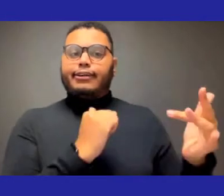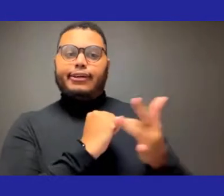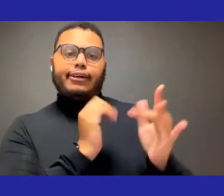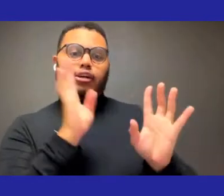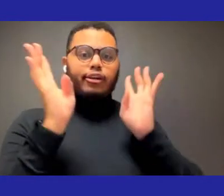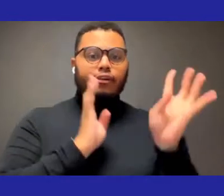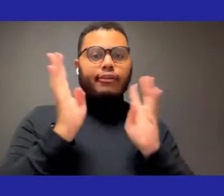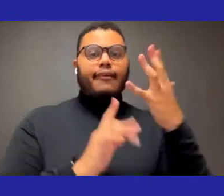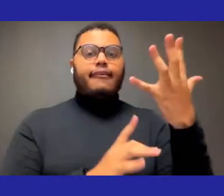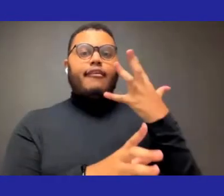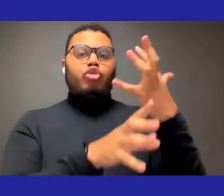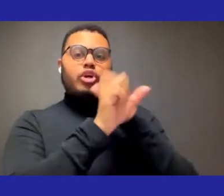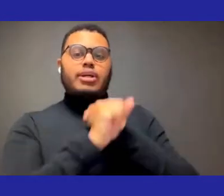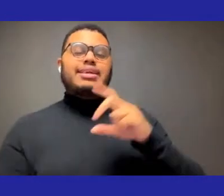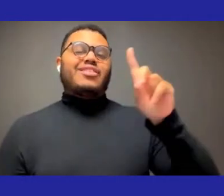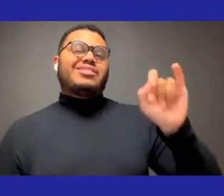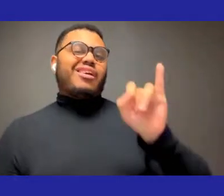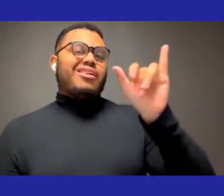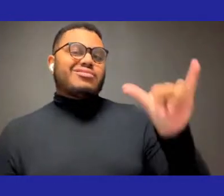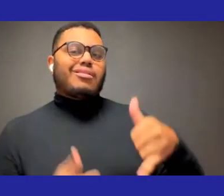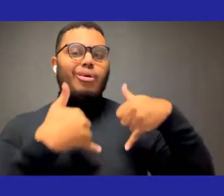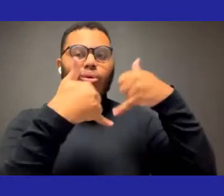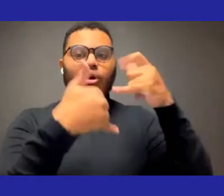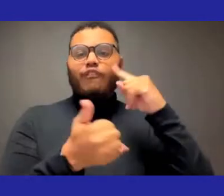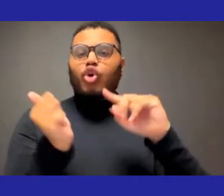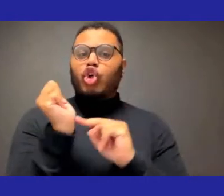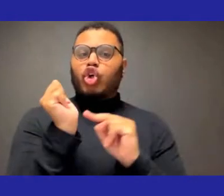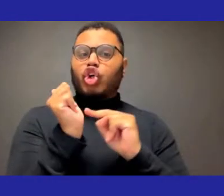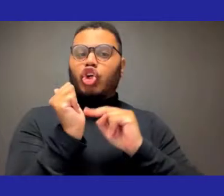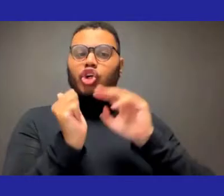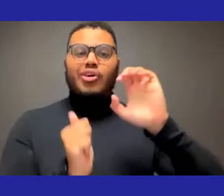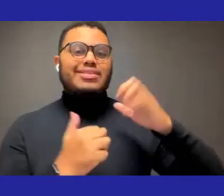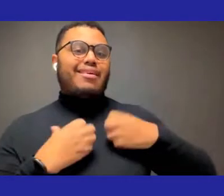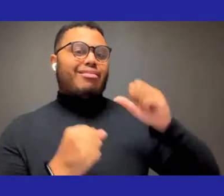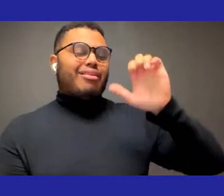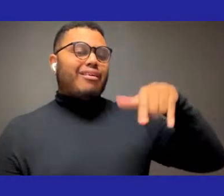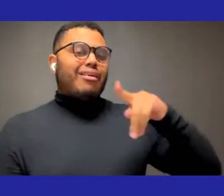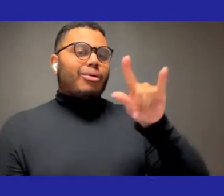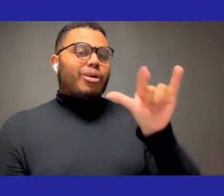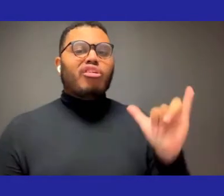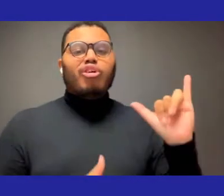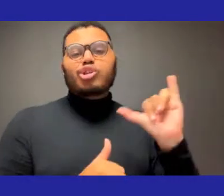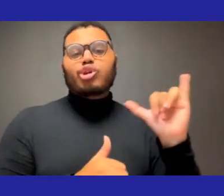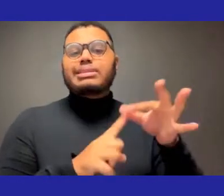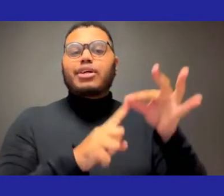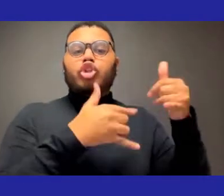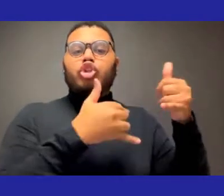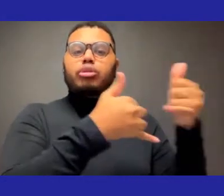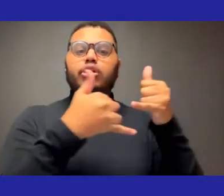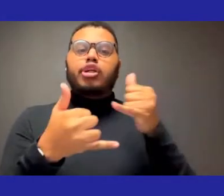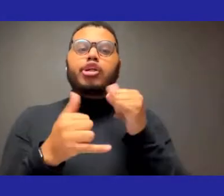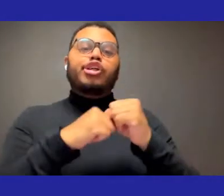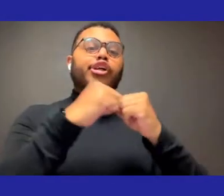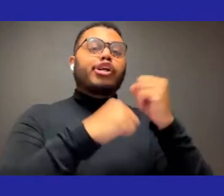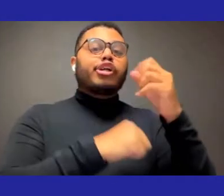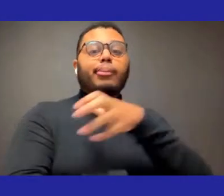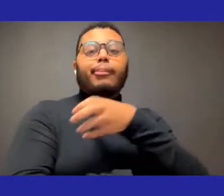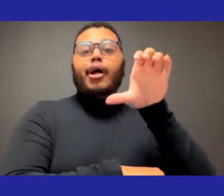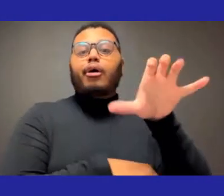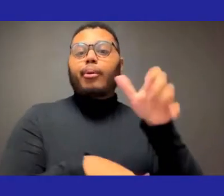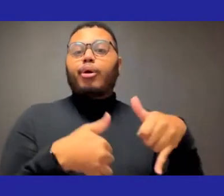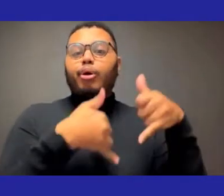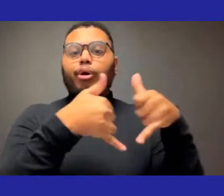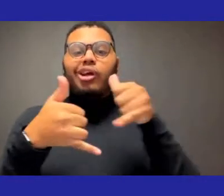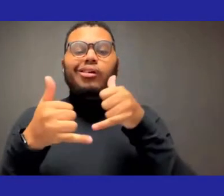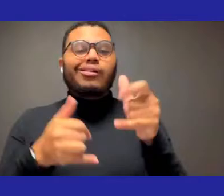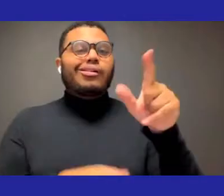for Advancing Health Equity. We also handed out special awards, such as the Structural Empowerment Award, presented to Queen's leadership